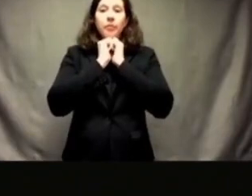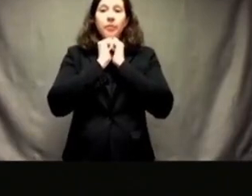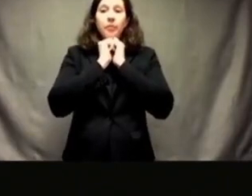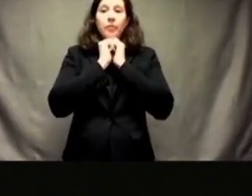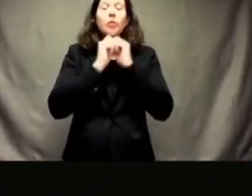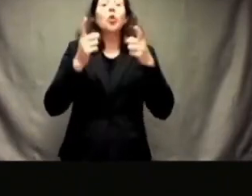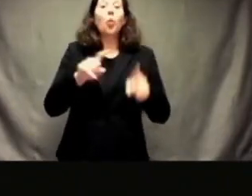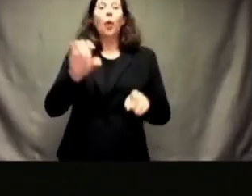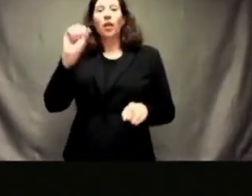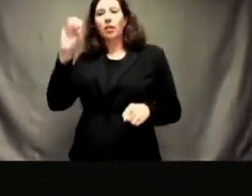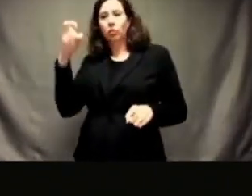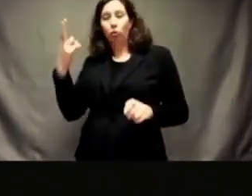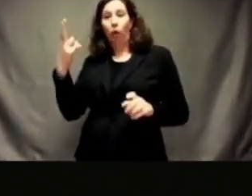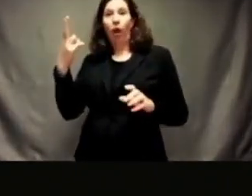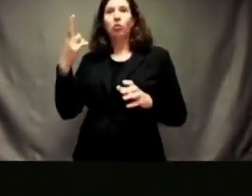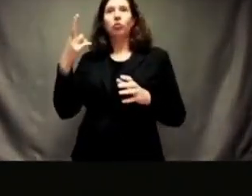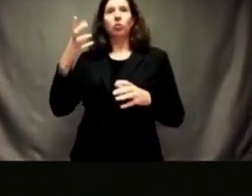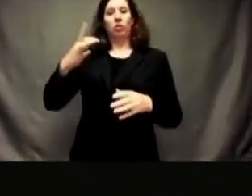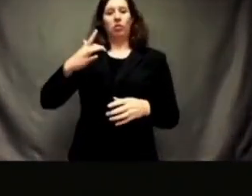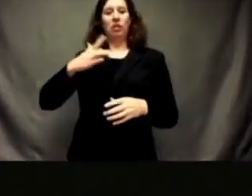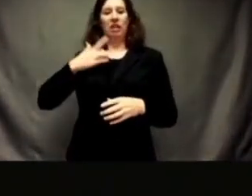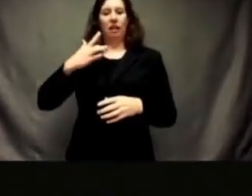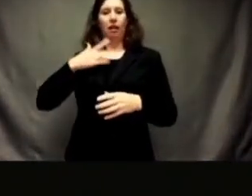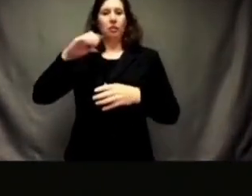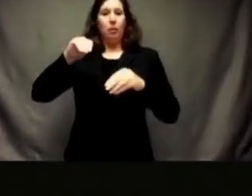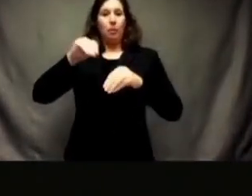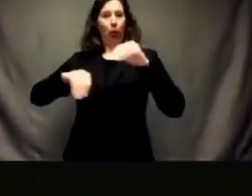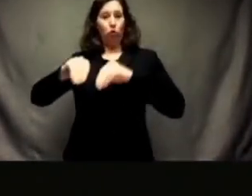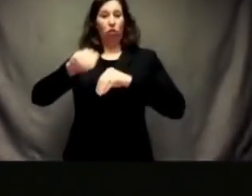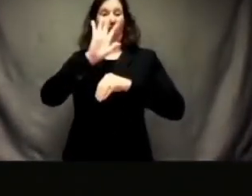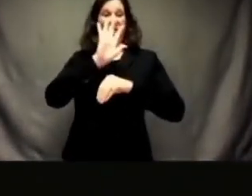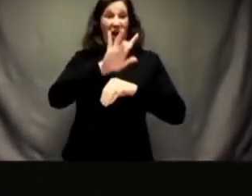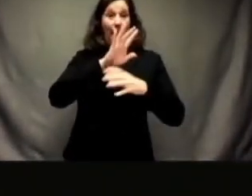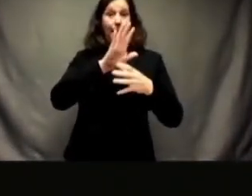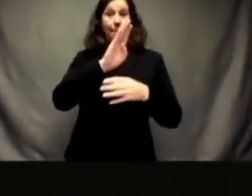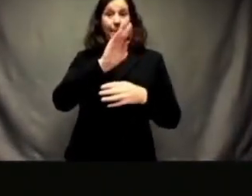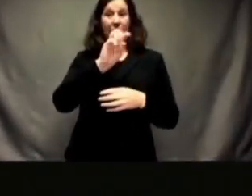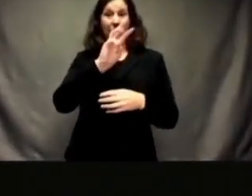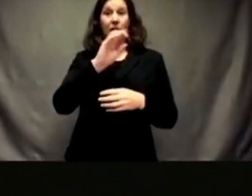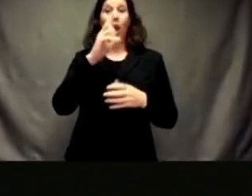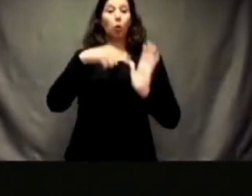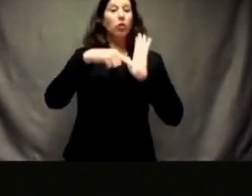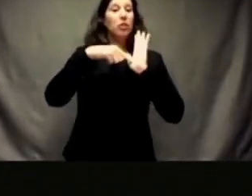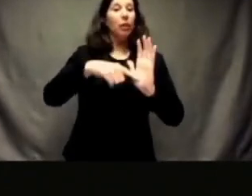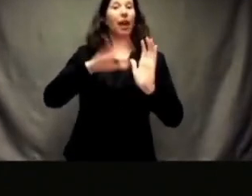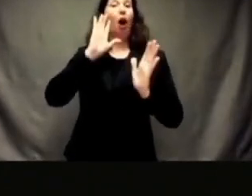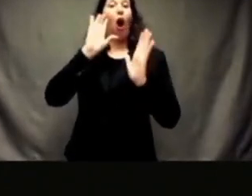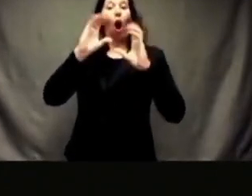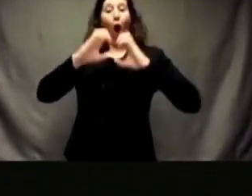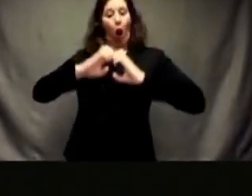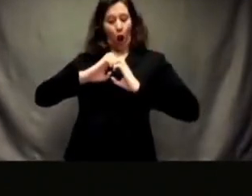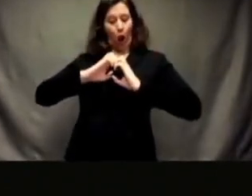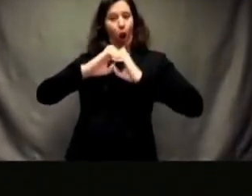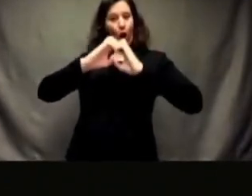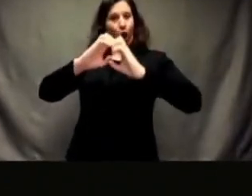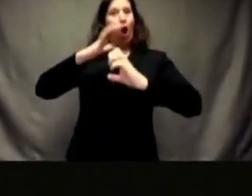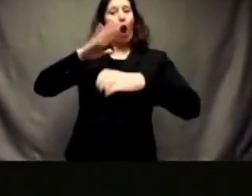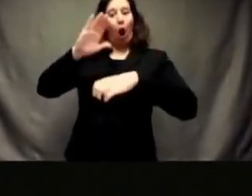Scratch detects motion in that button, it's going to display a heart on our microbit.